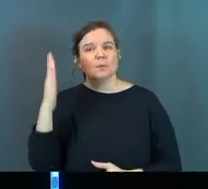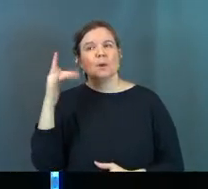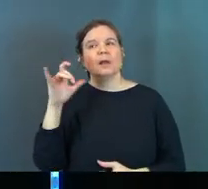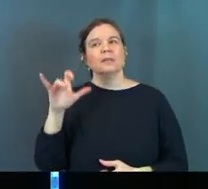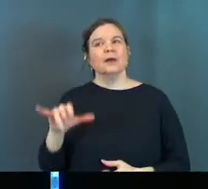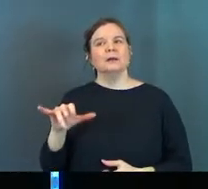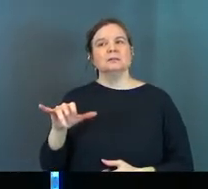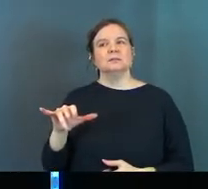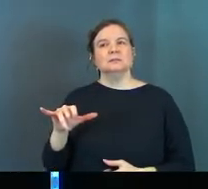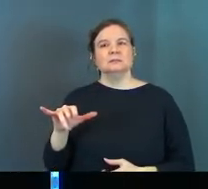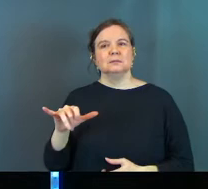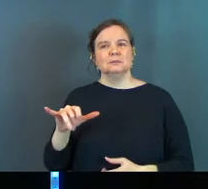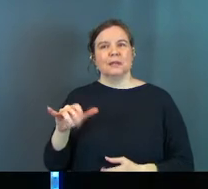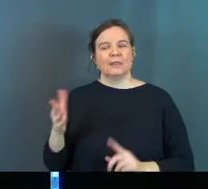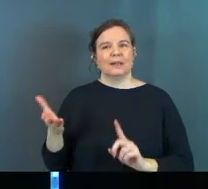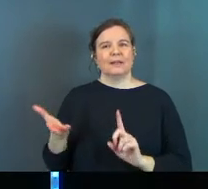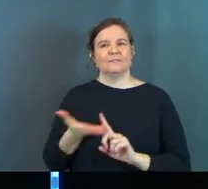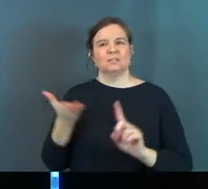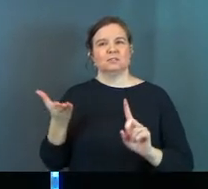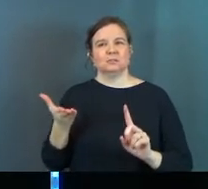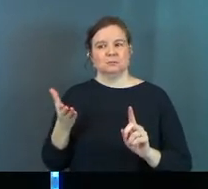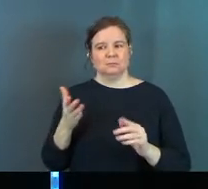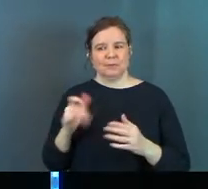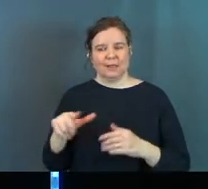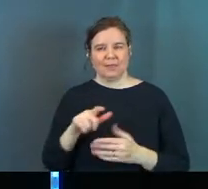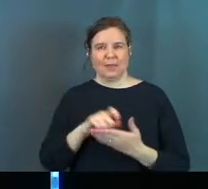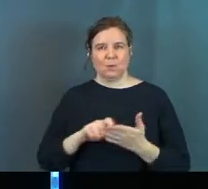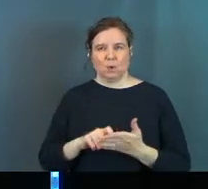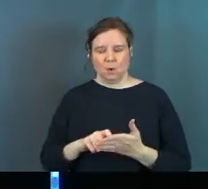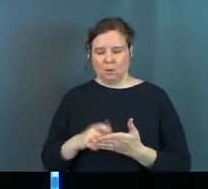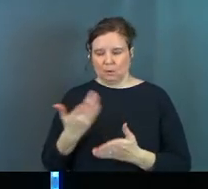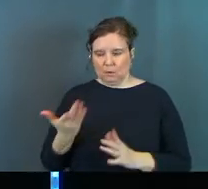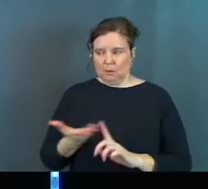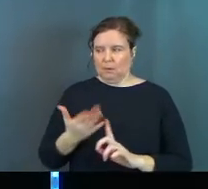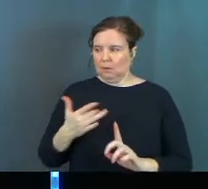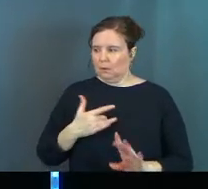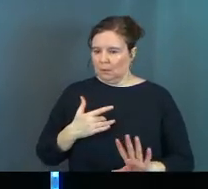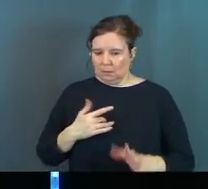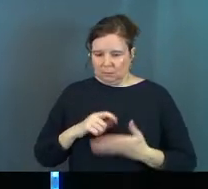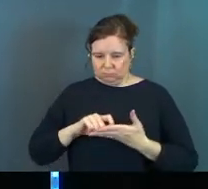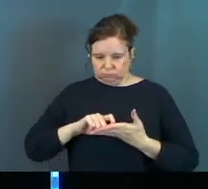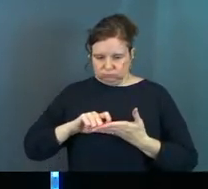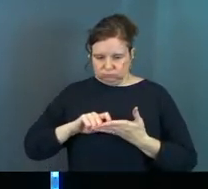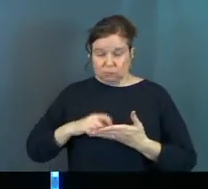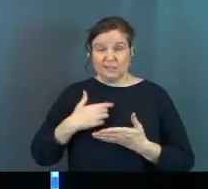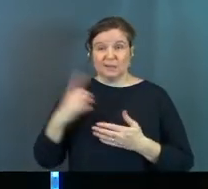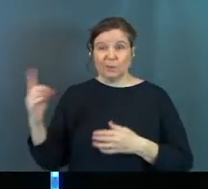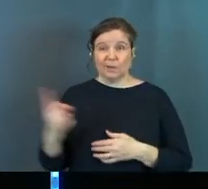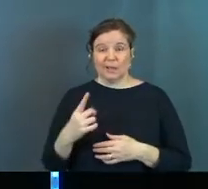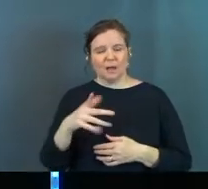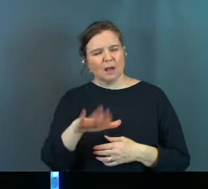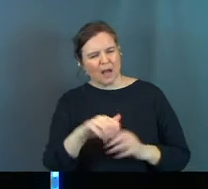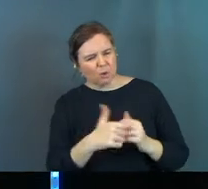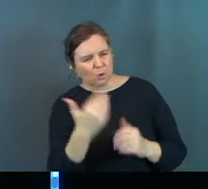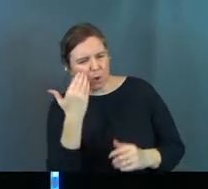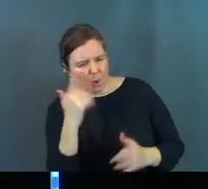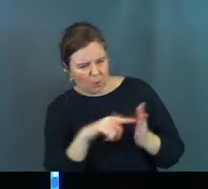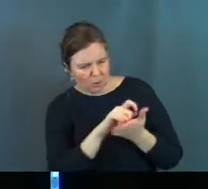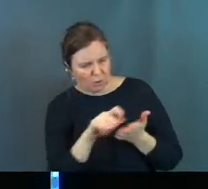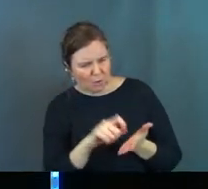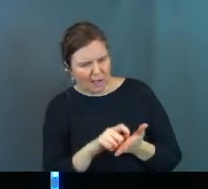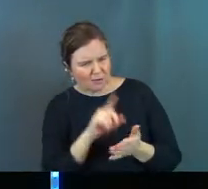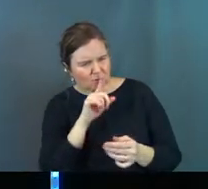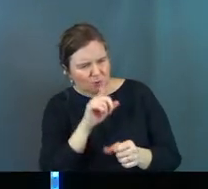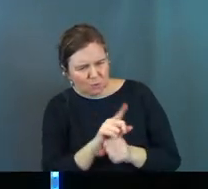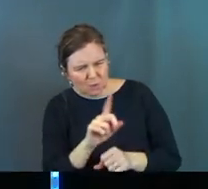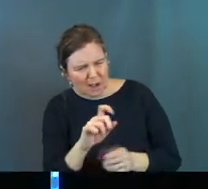Because that's the conviction with which they wrote. If somebody came and said, "Peter, how do you know that what you're